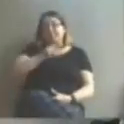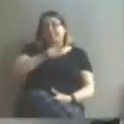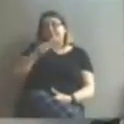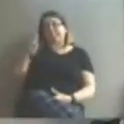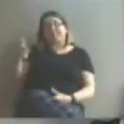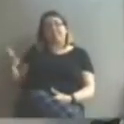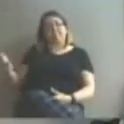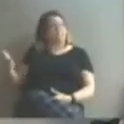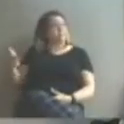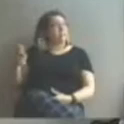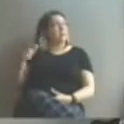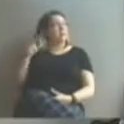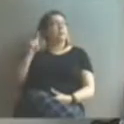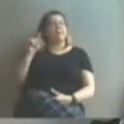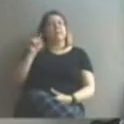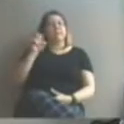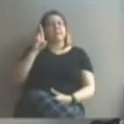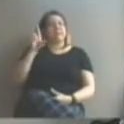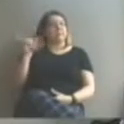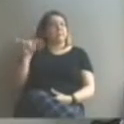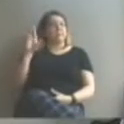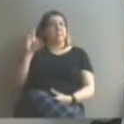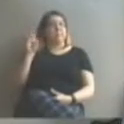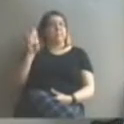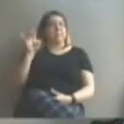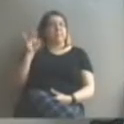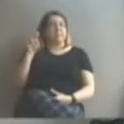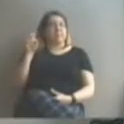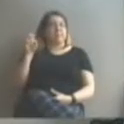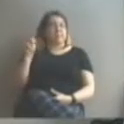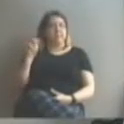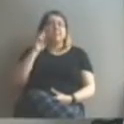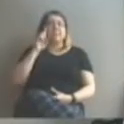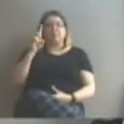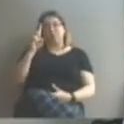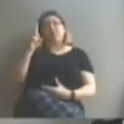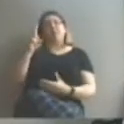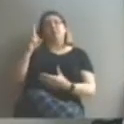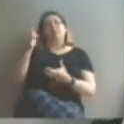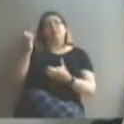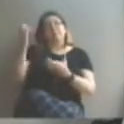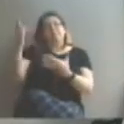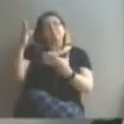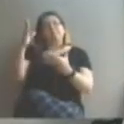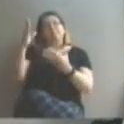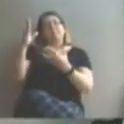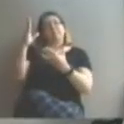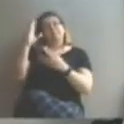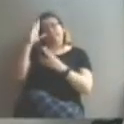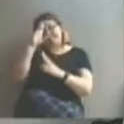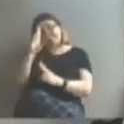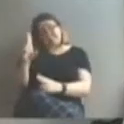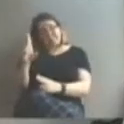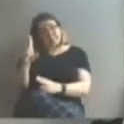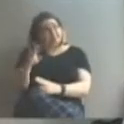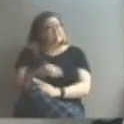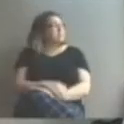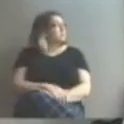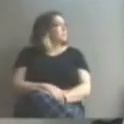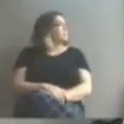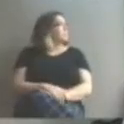over to Terry Robinson for our recognitions and resolutions. Ms. Robinson.